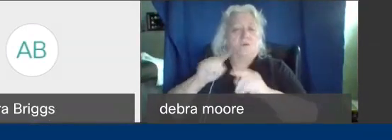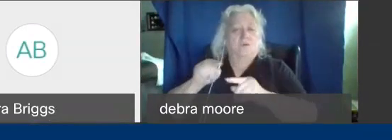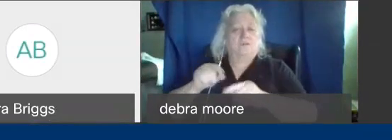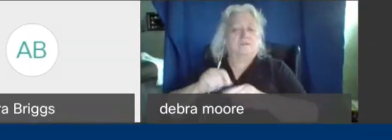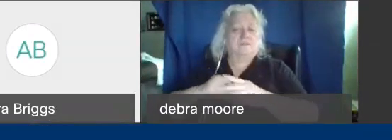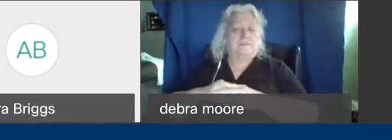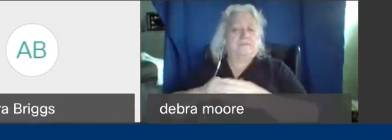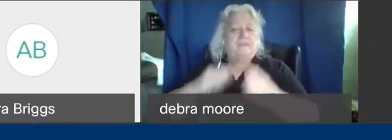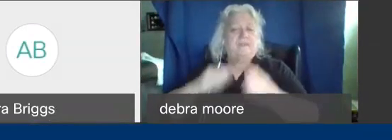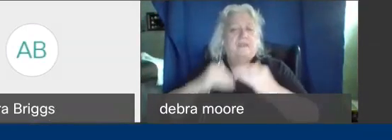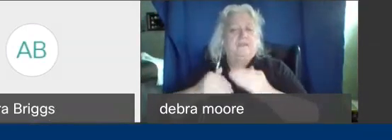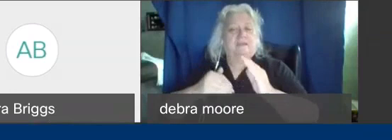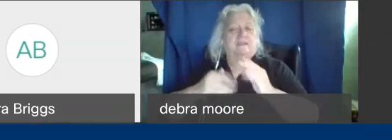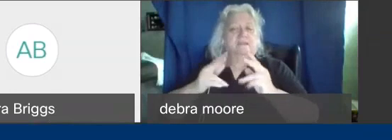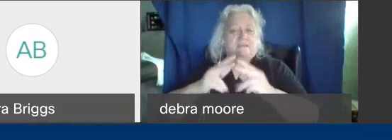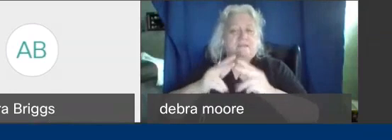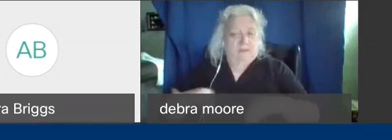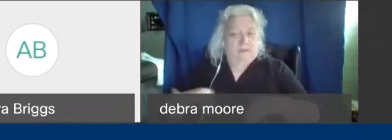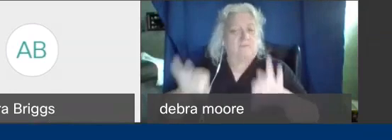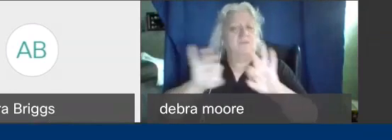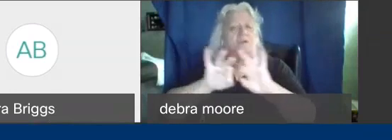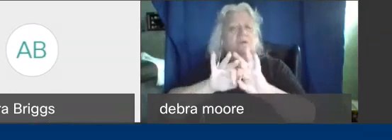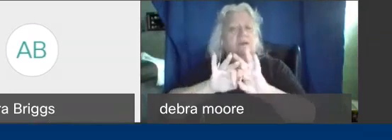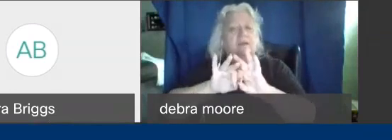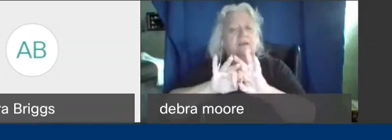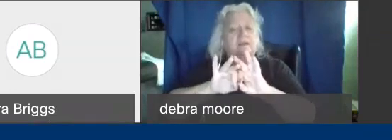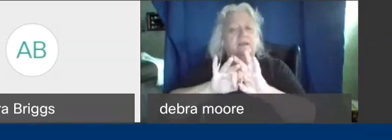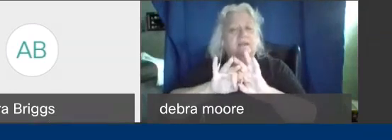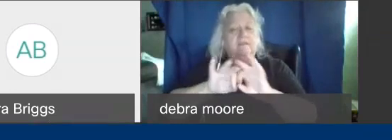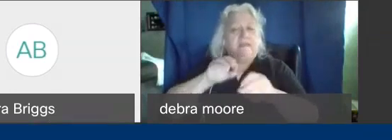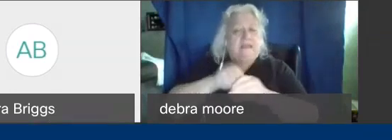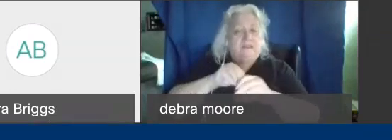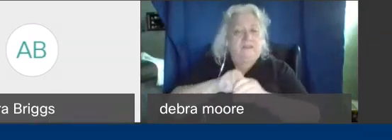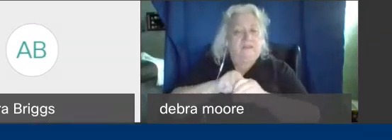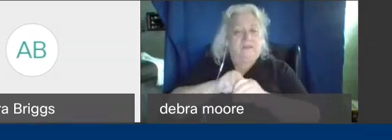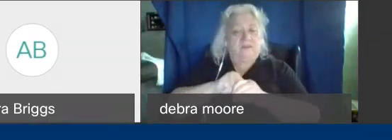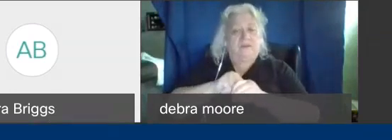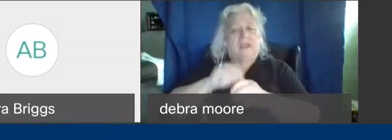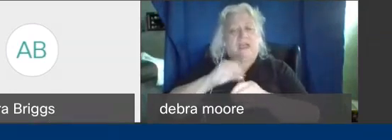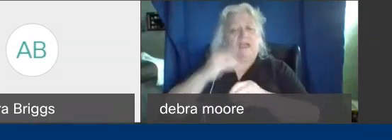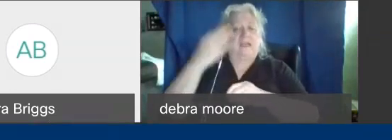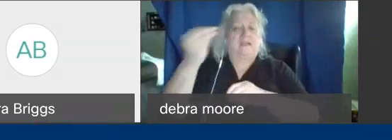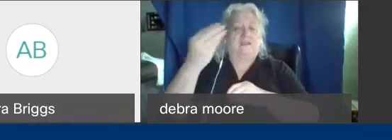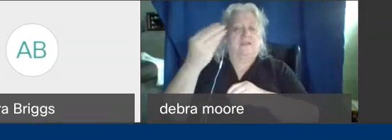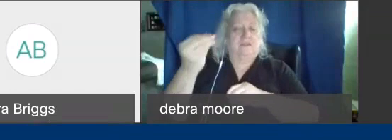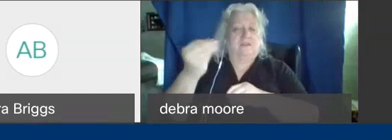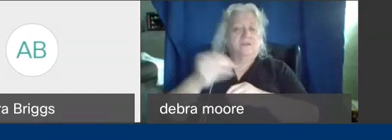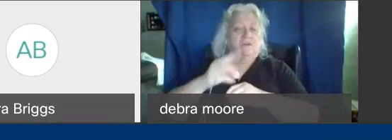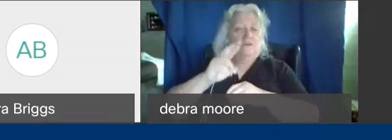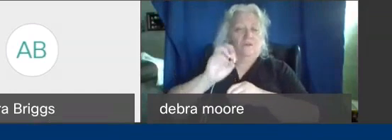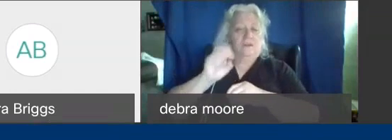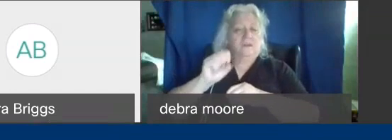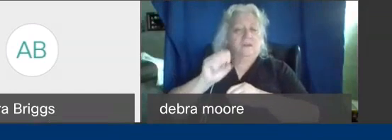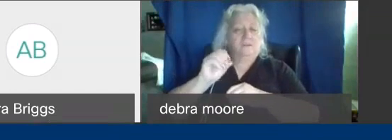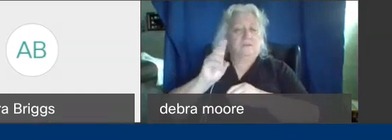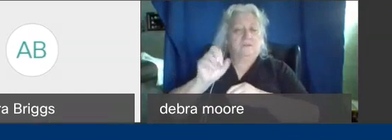Now, this slide is very important because it lists all the internal and external resources for sexual misconduct complaints